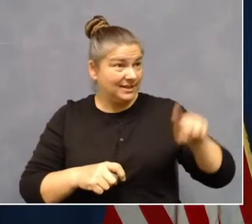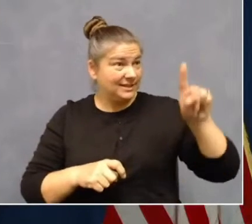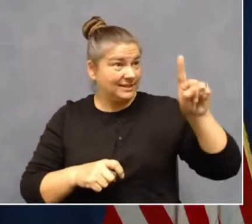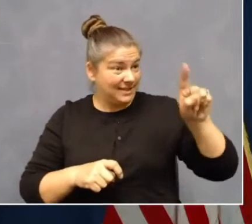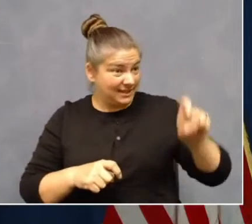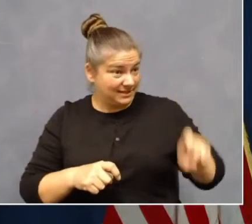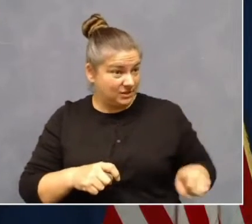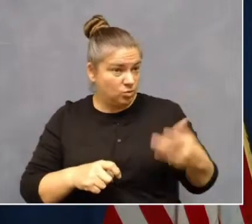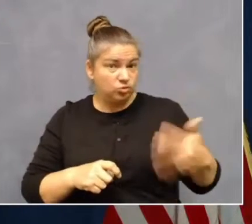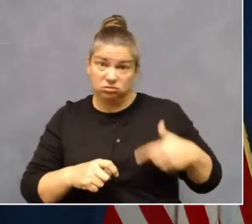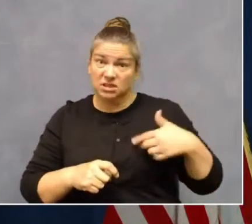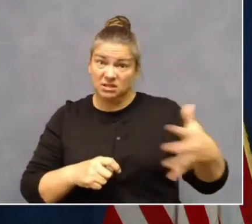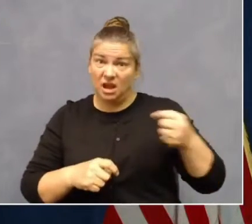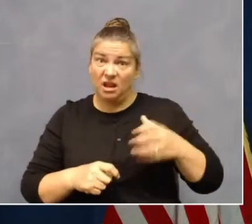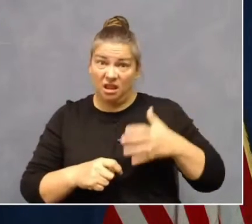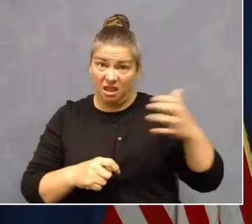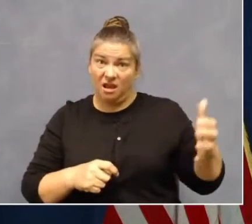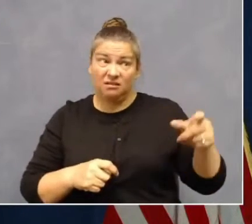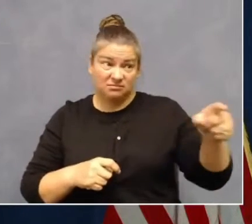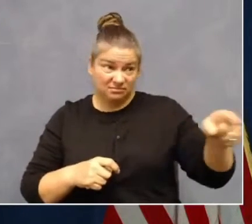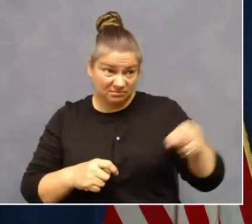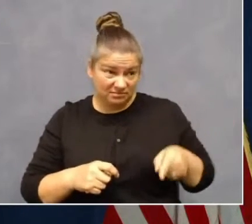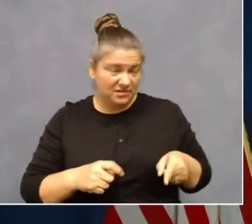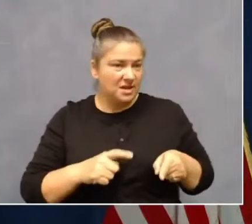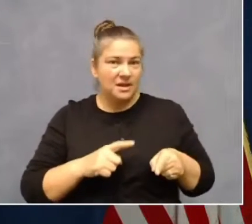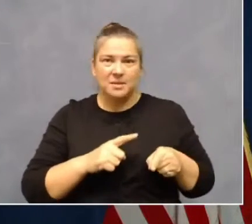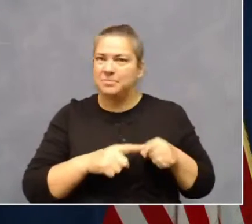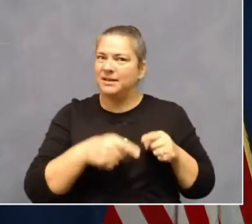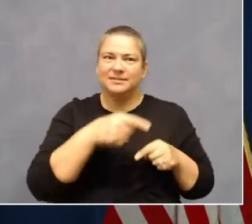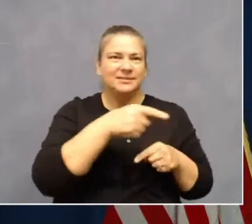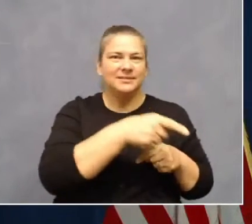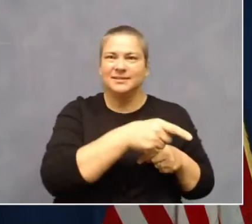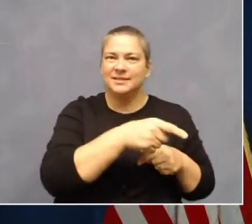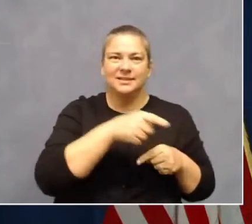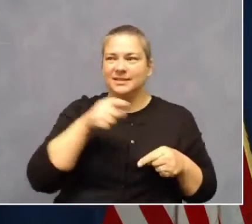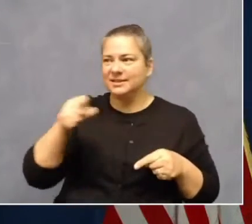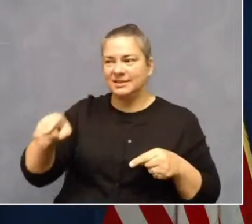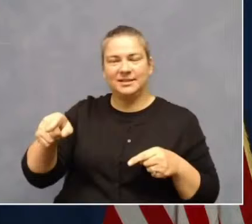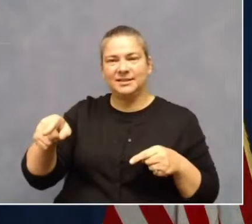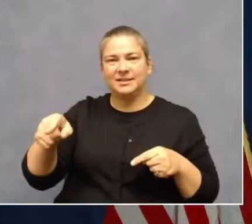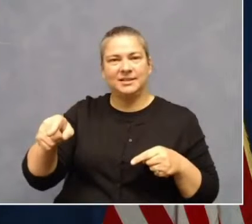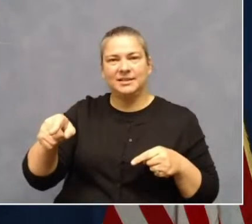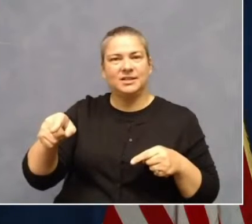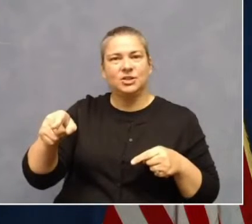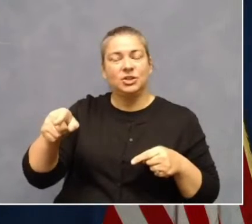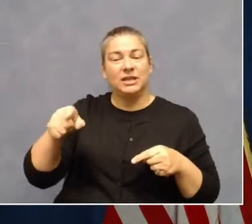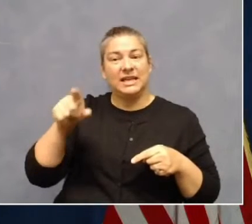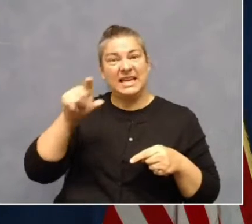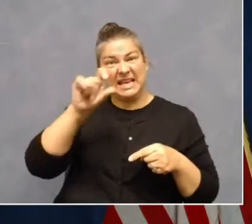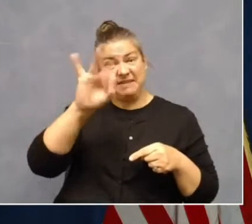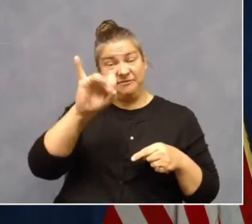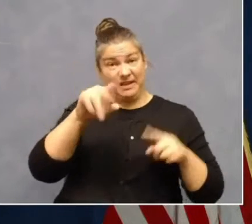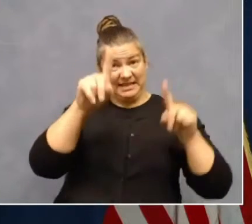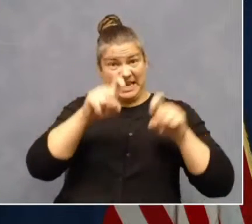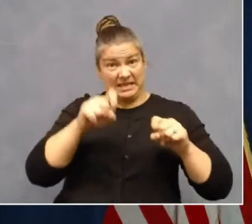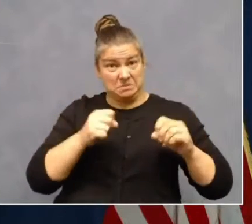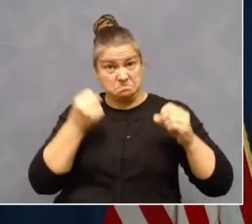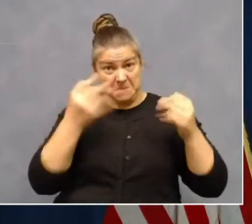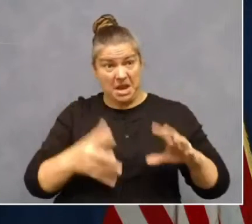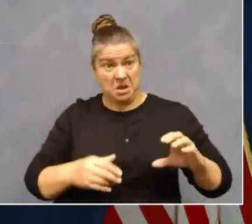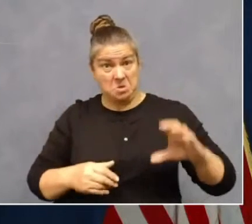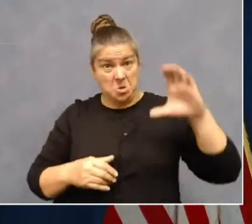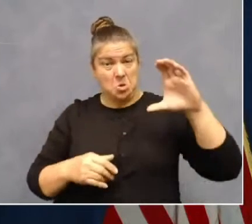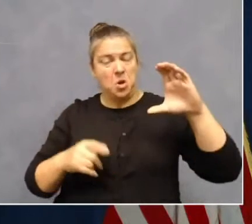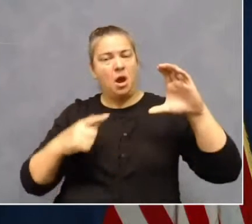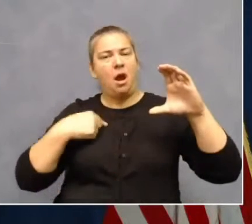explain away our higher case numbers, because our positivity rate, which should go down as we get more testing, is actually going up. We're